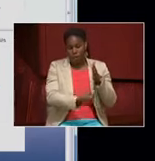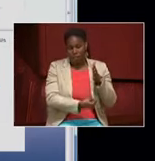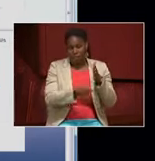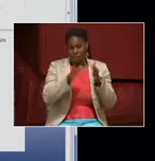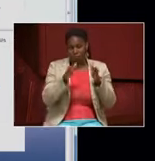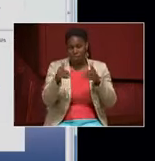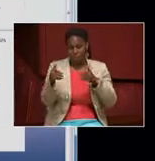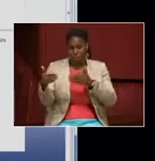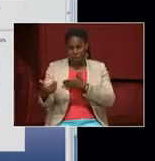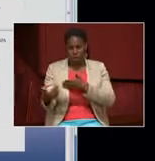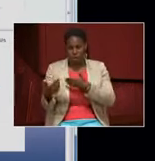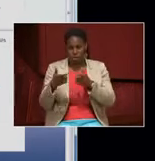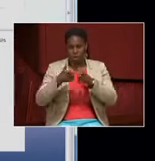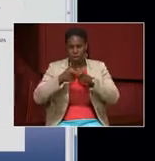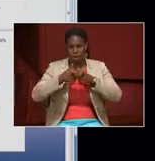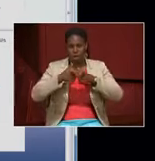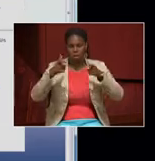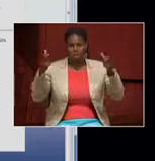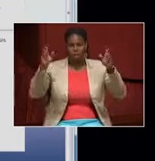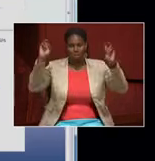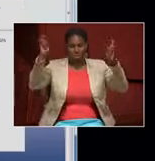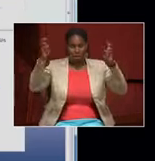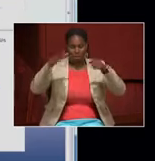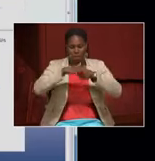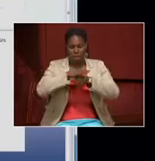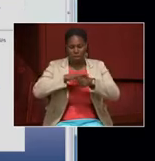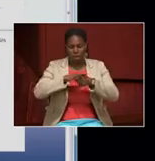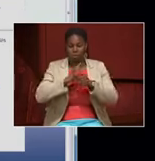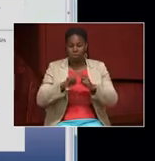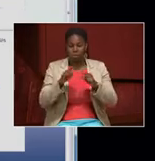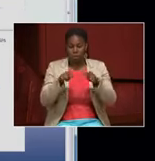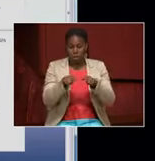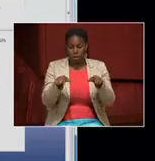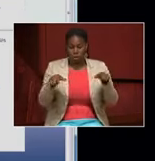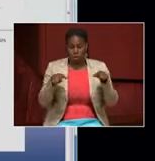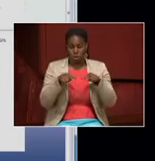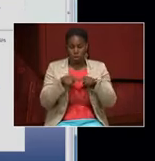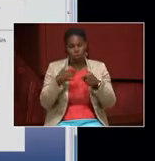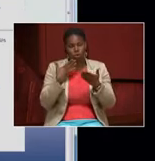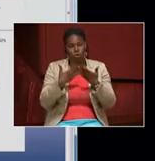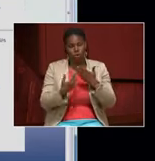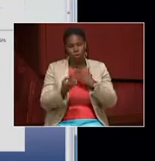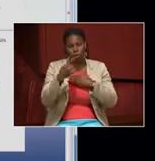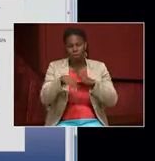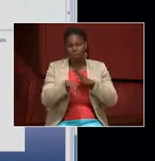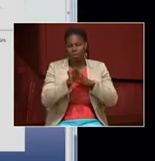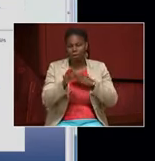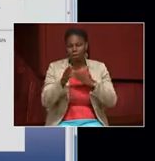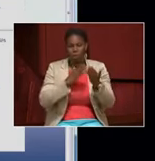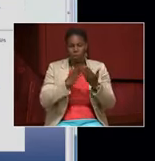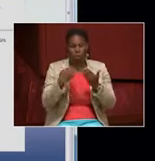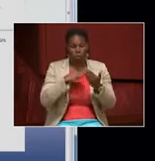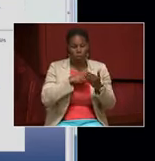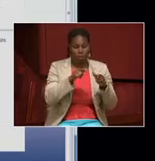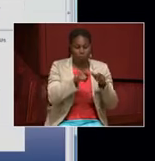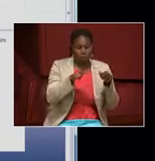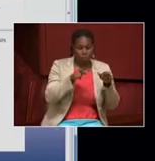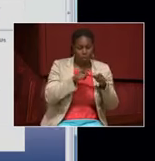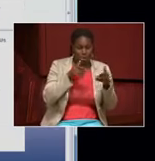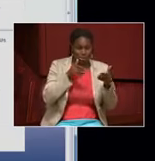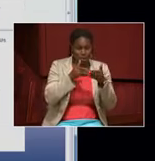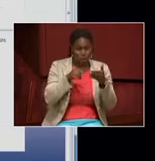are very large topic areas, but our locations is a great one to find whether we have a location near